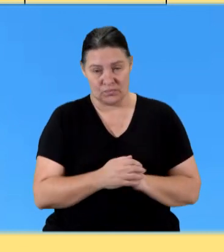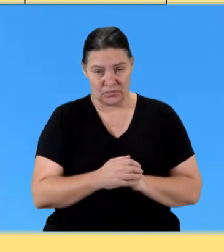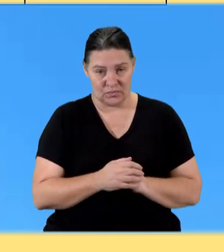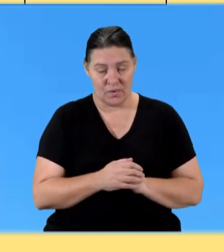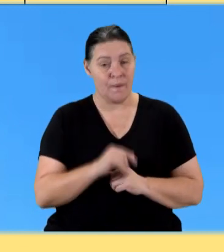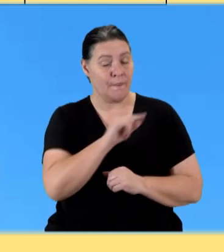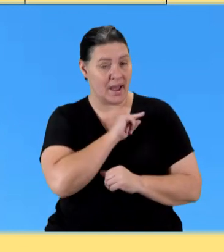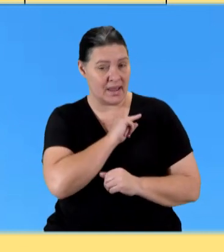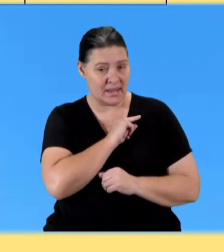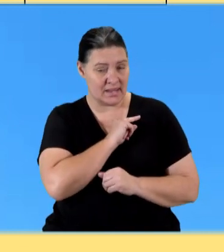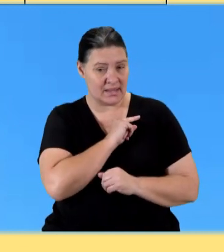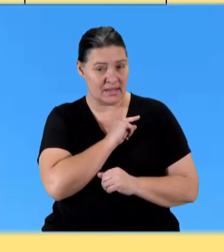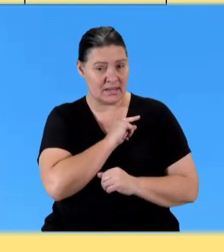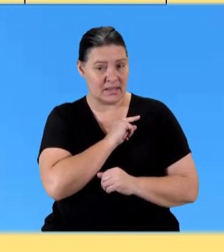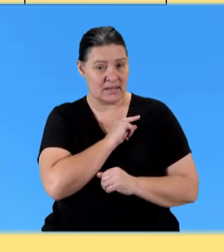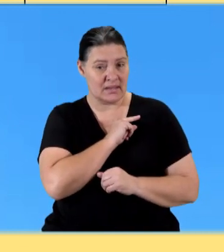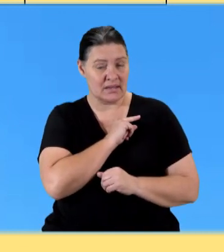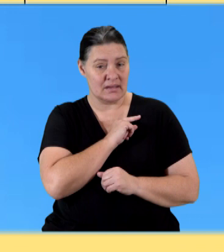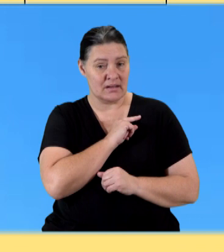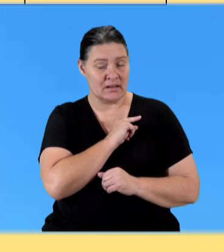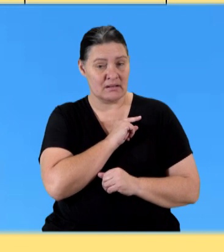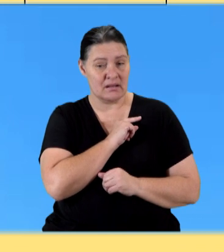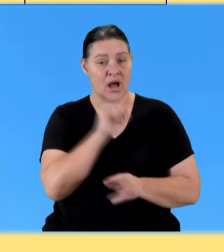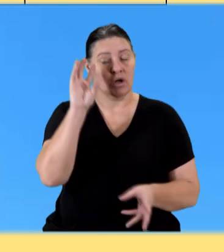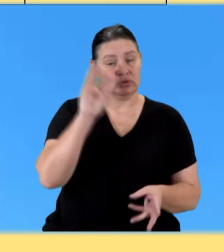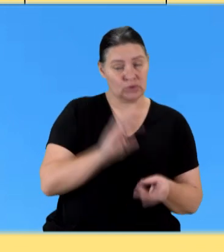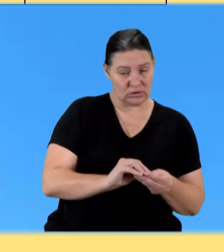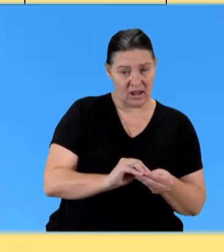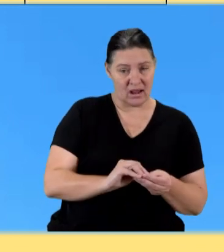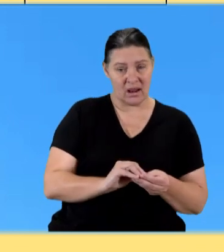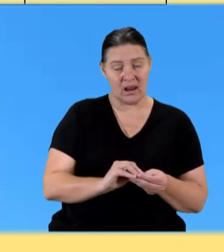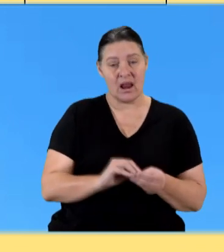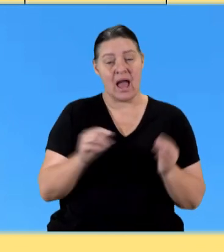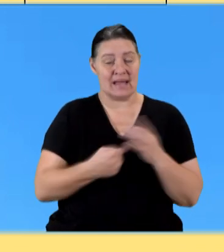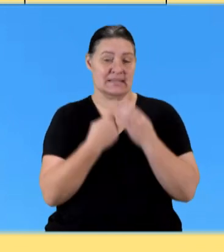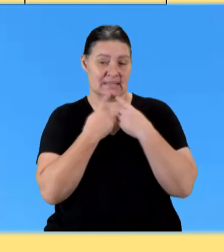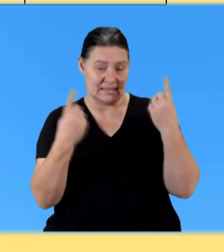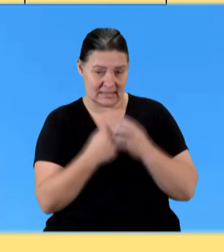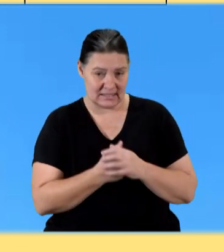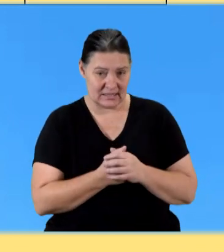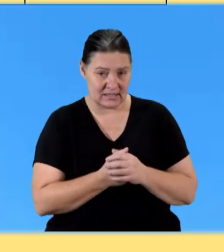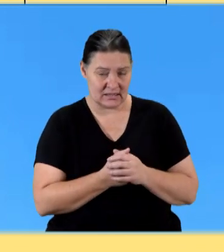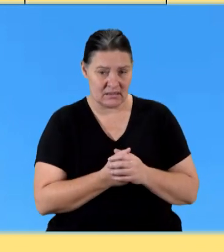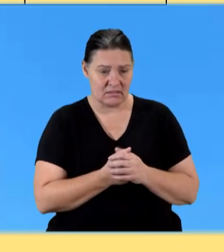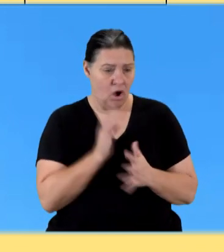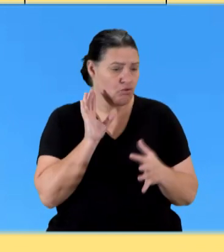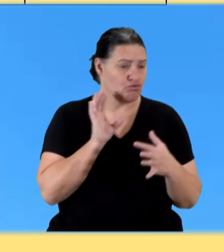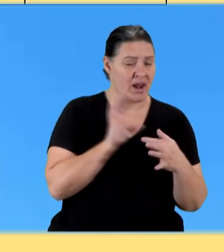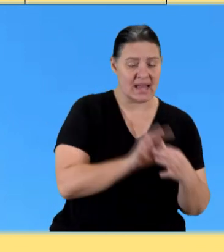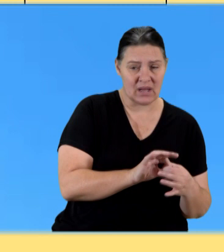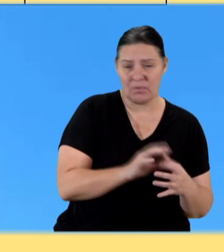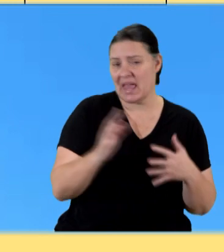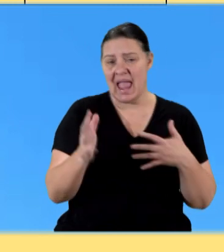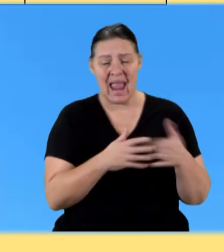No, because it is the total that was understated. It is not